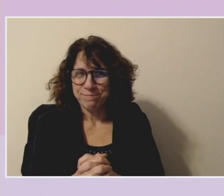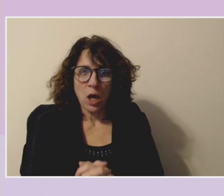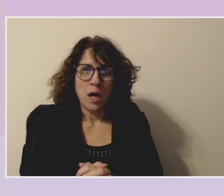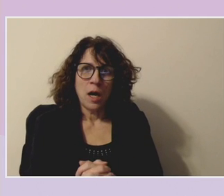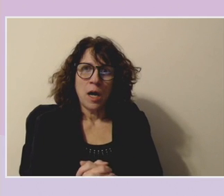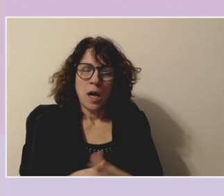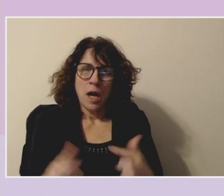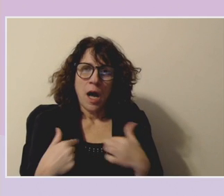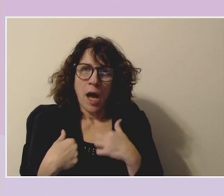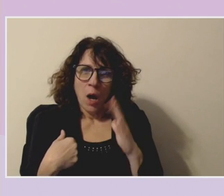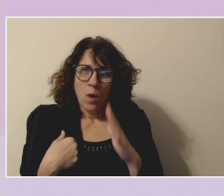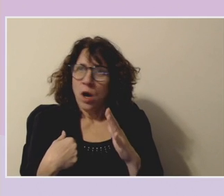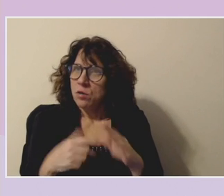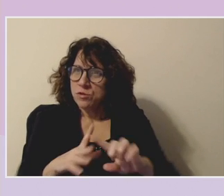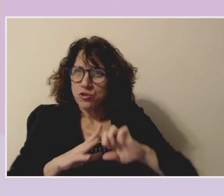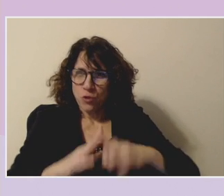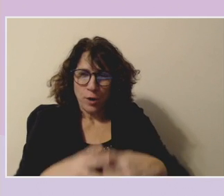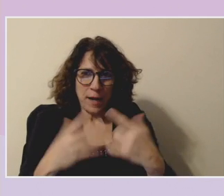gonna jump right in.